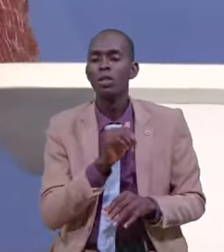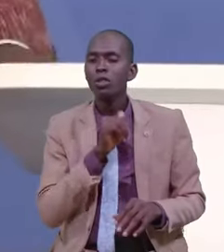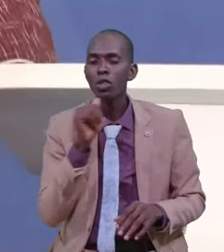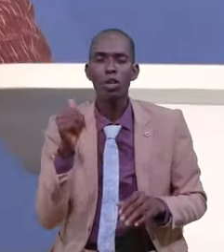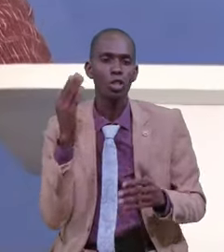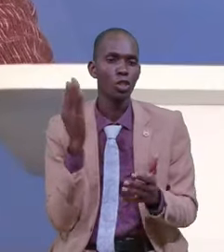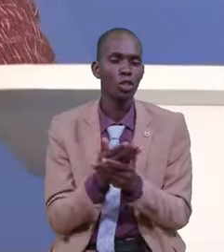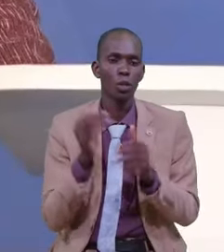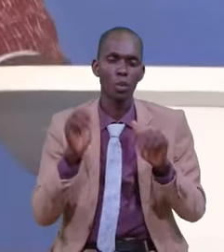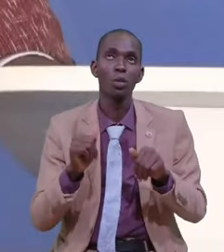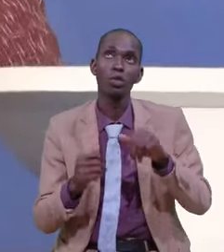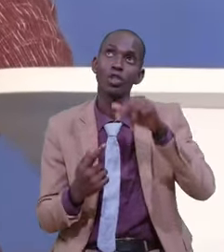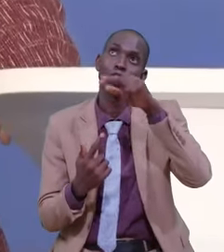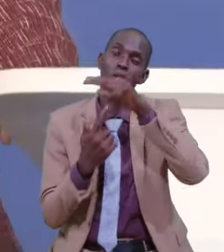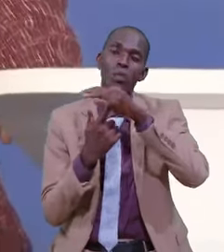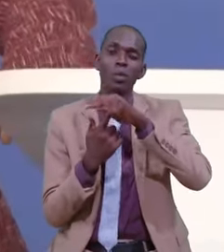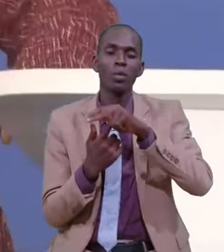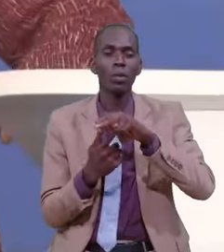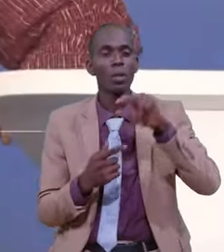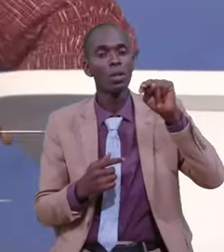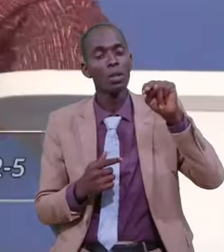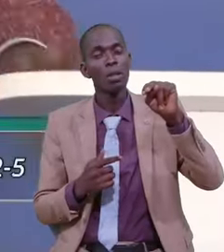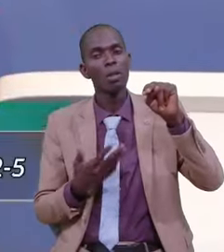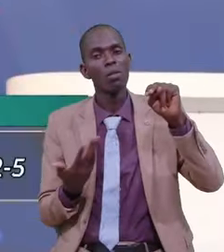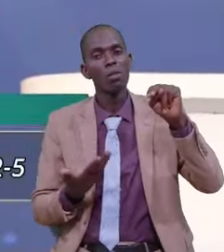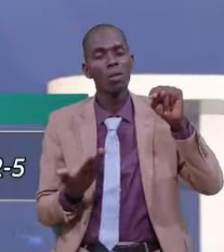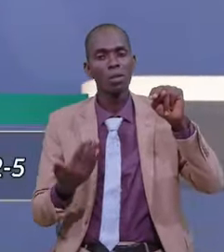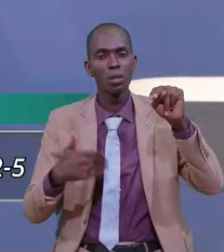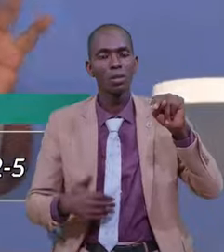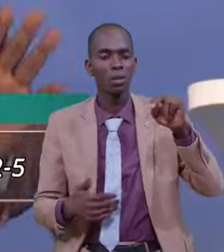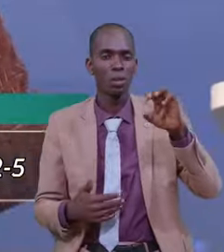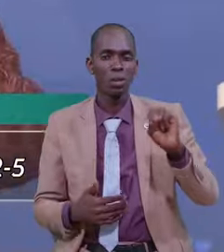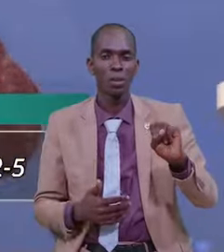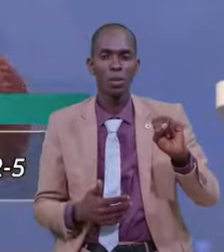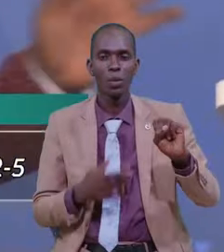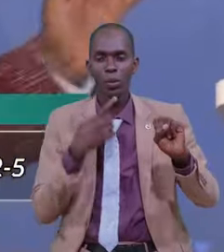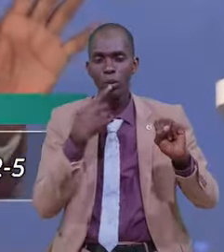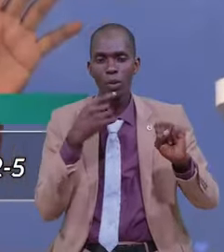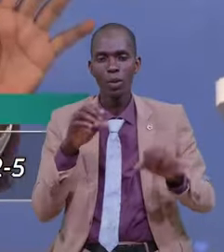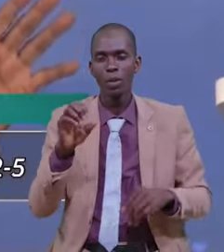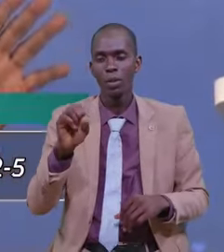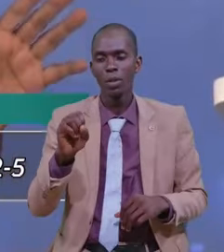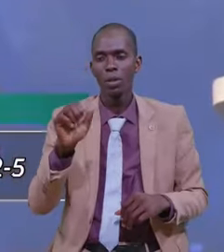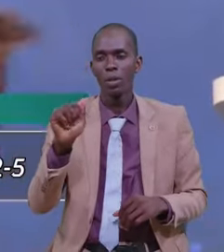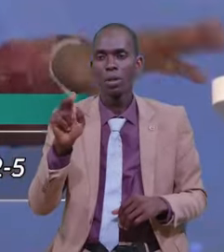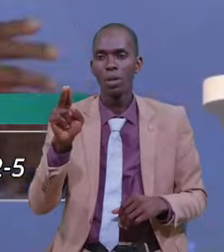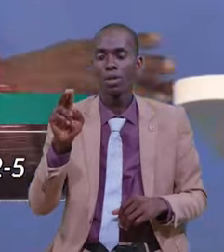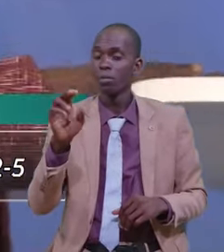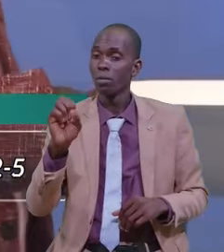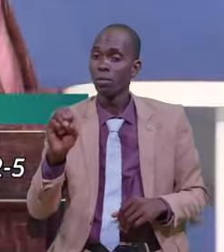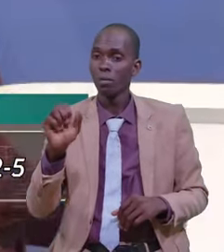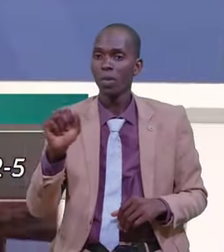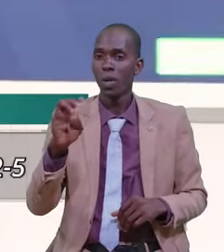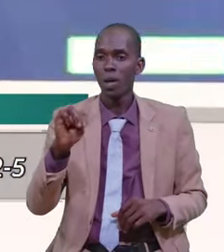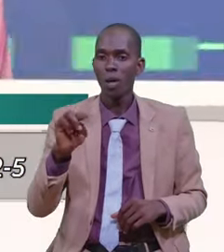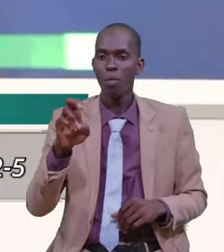unstoppable champion. S. Samuel's pure character. He